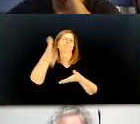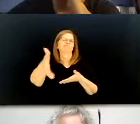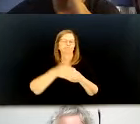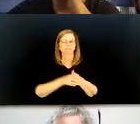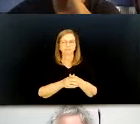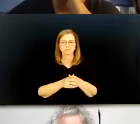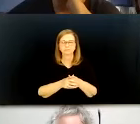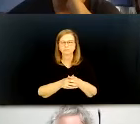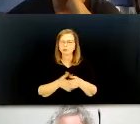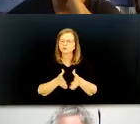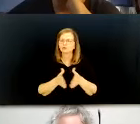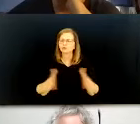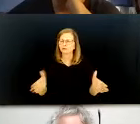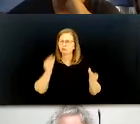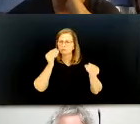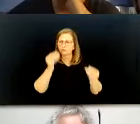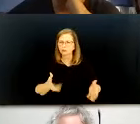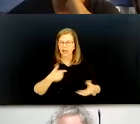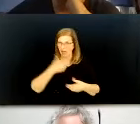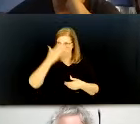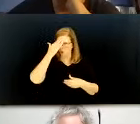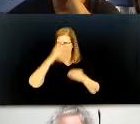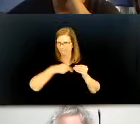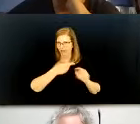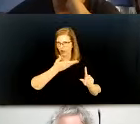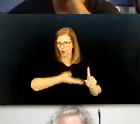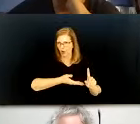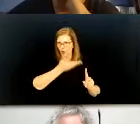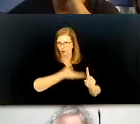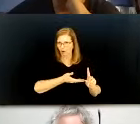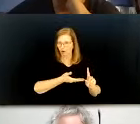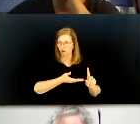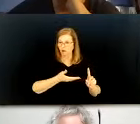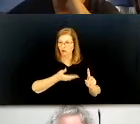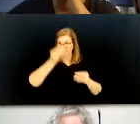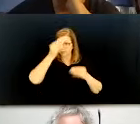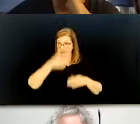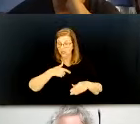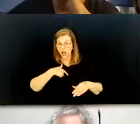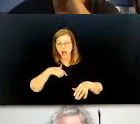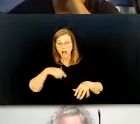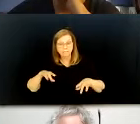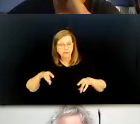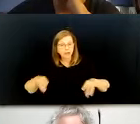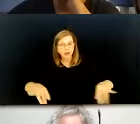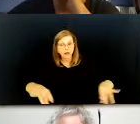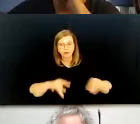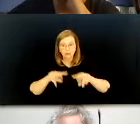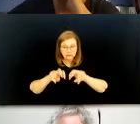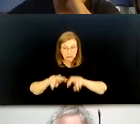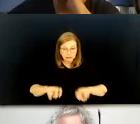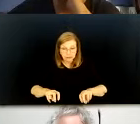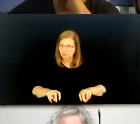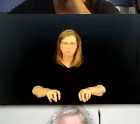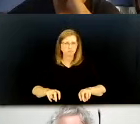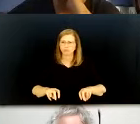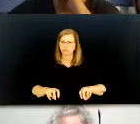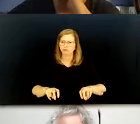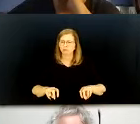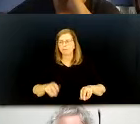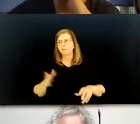general information that I know about Selena. This is not information that I gained from any type of assessment. This is just what maybe her